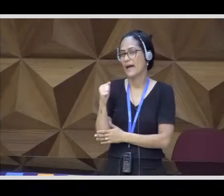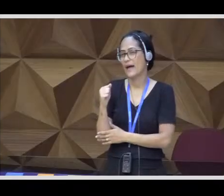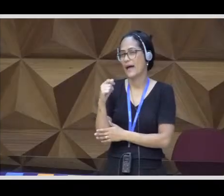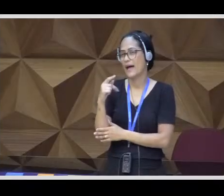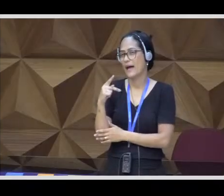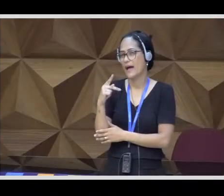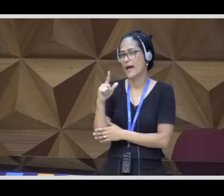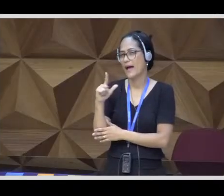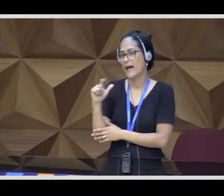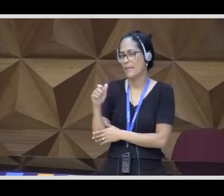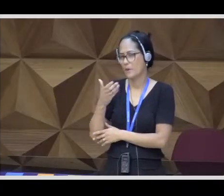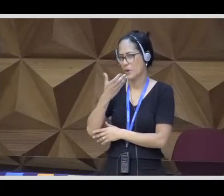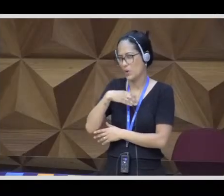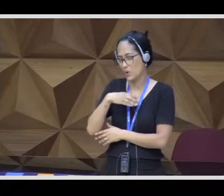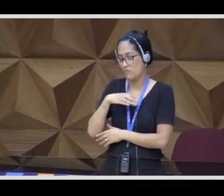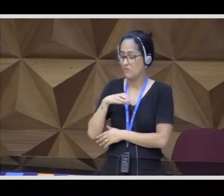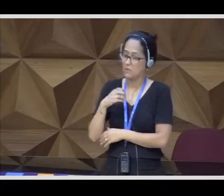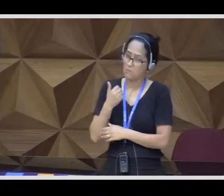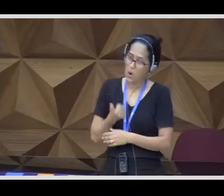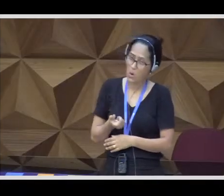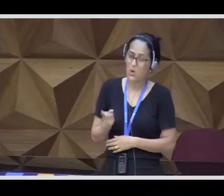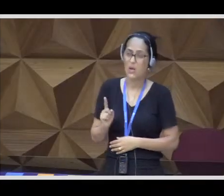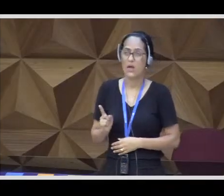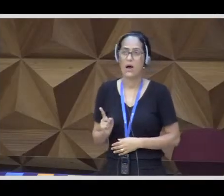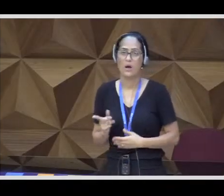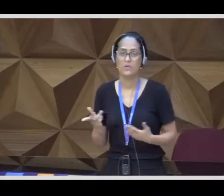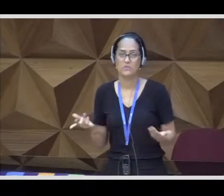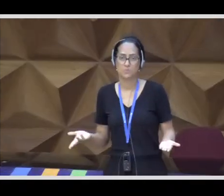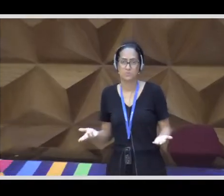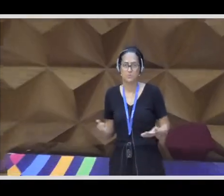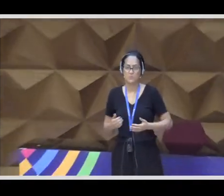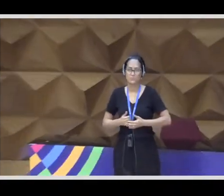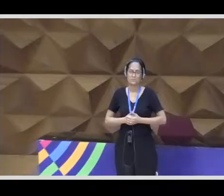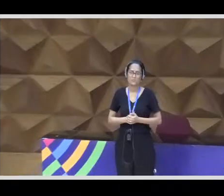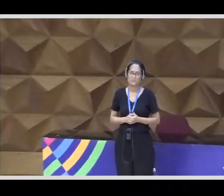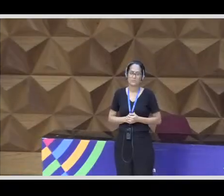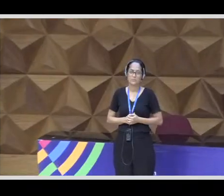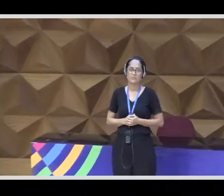Okay, thanks, Stefan, for your presentation. It was very inspiring.